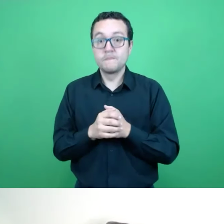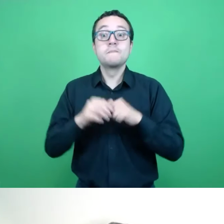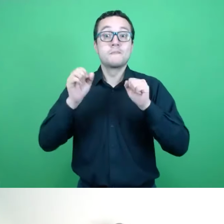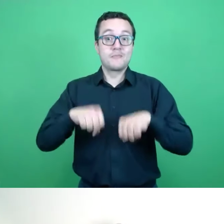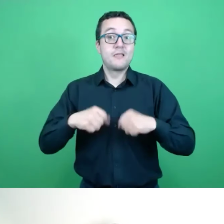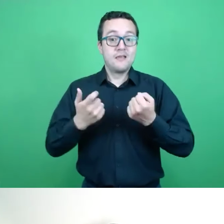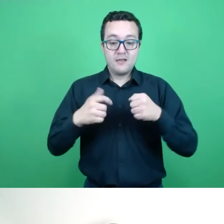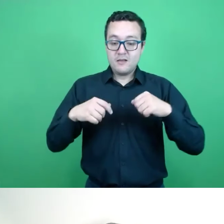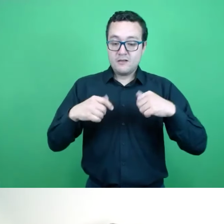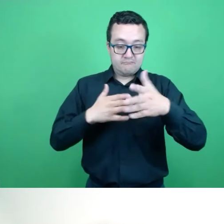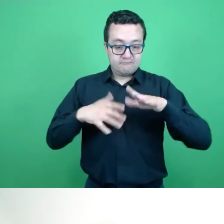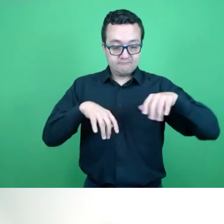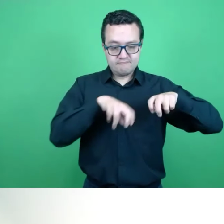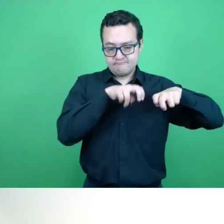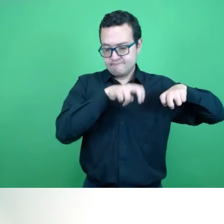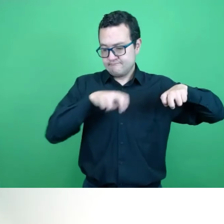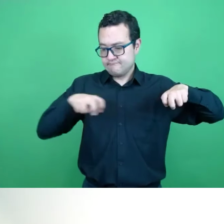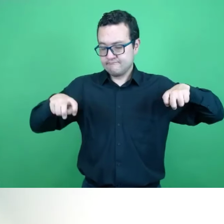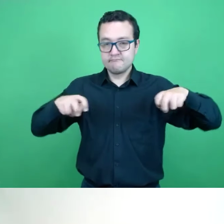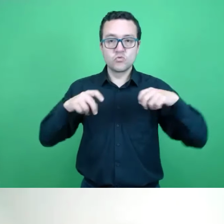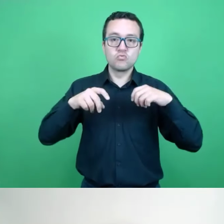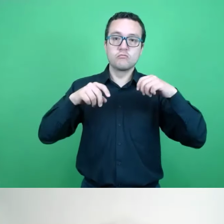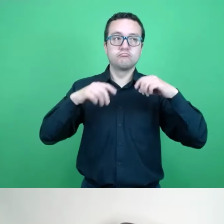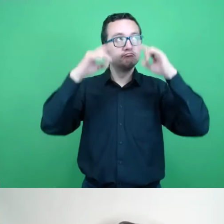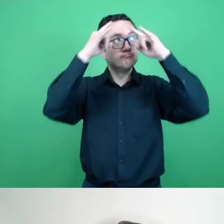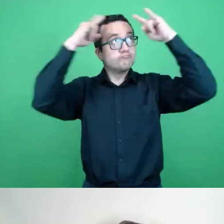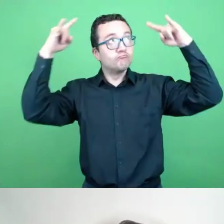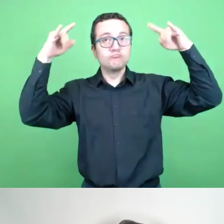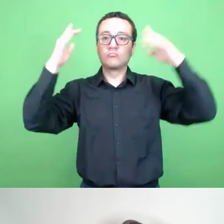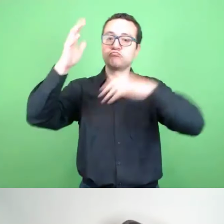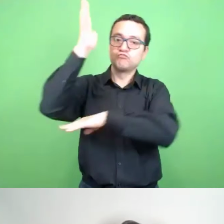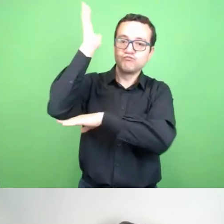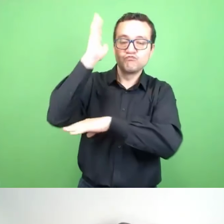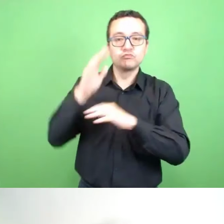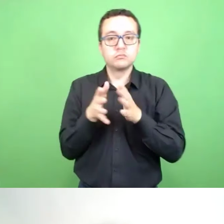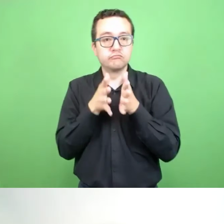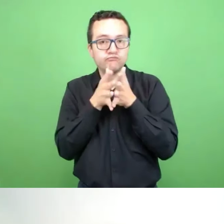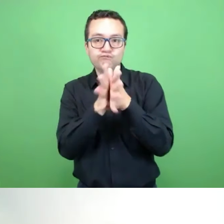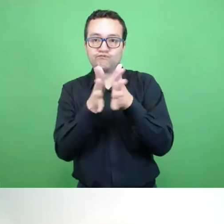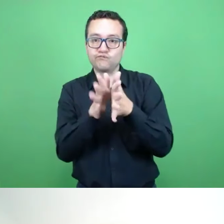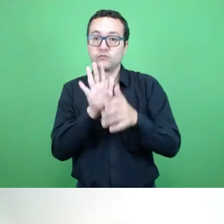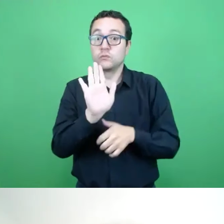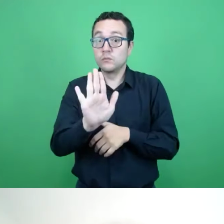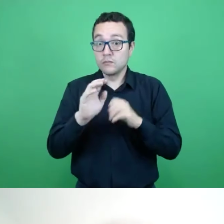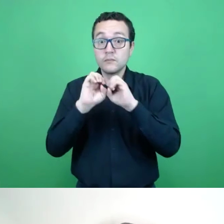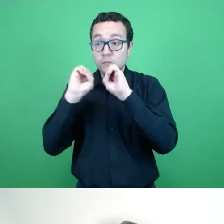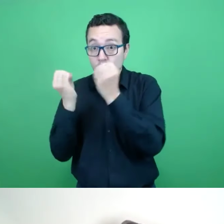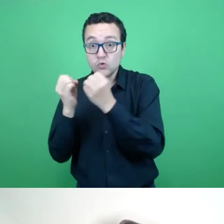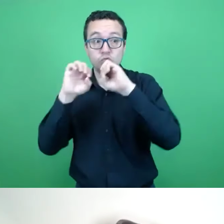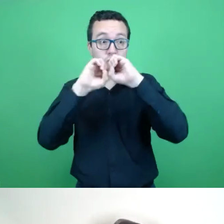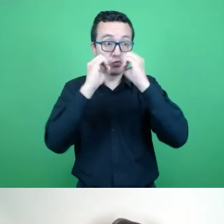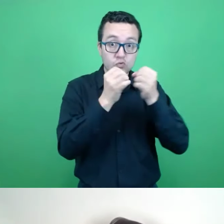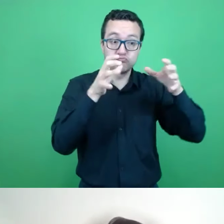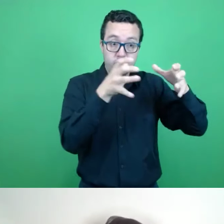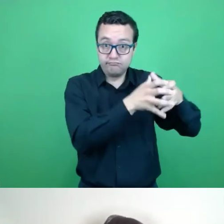to showcase their work. So this is another important piece. And again, I'll share all